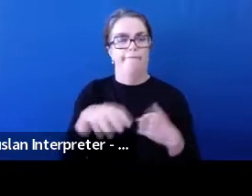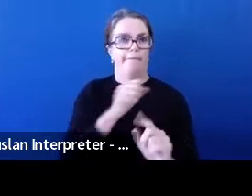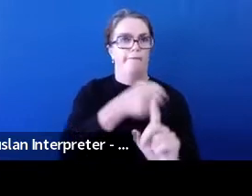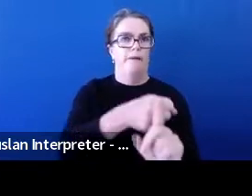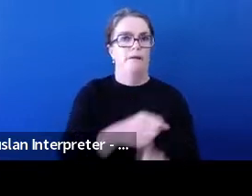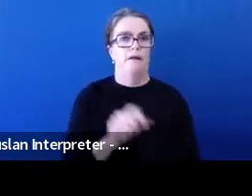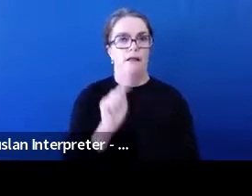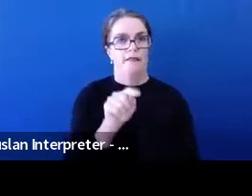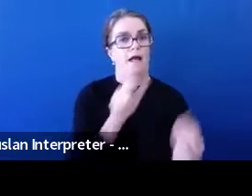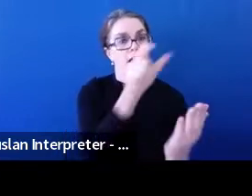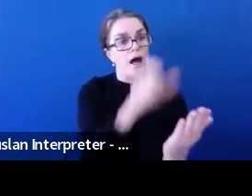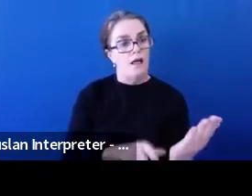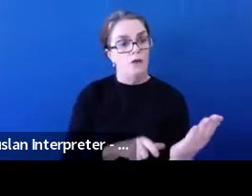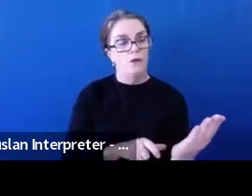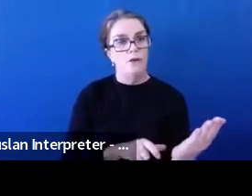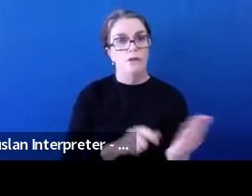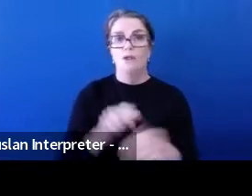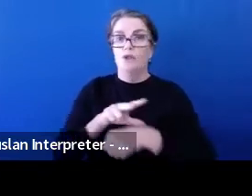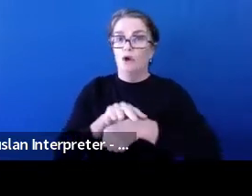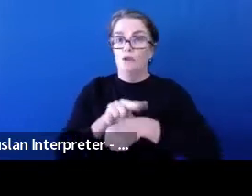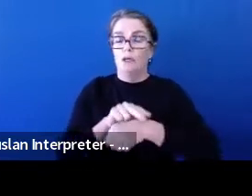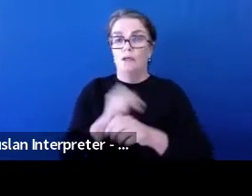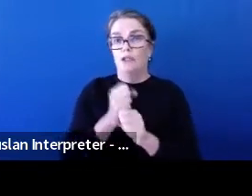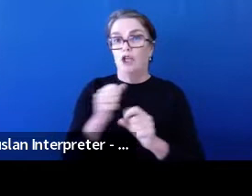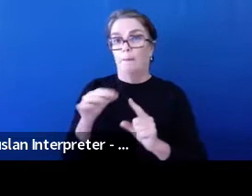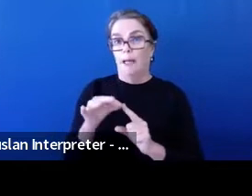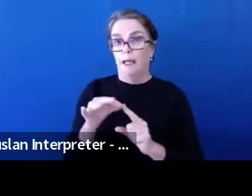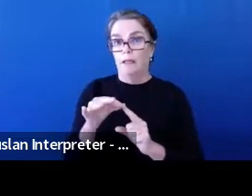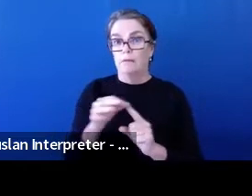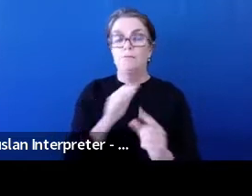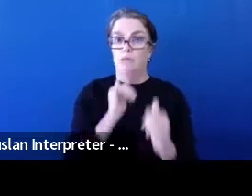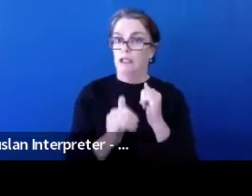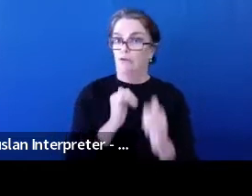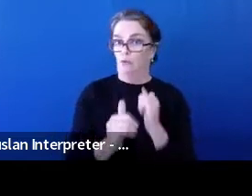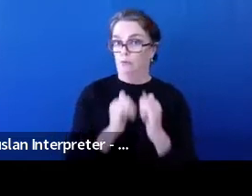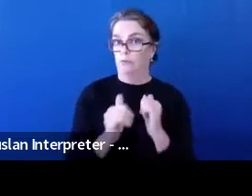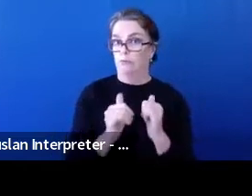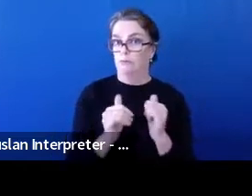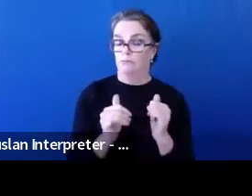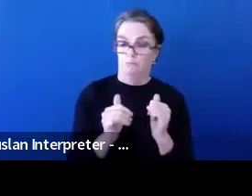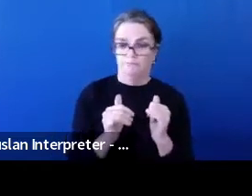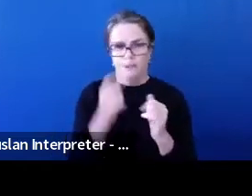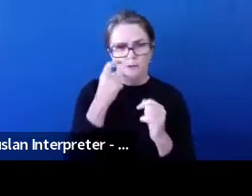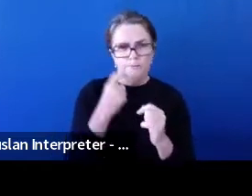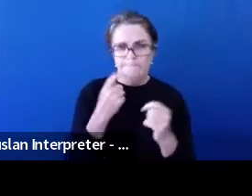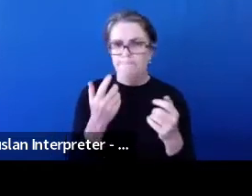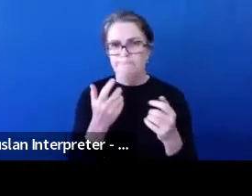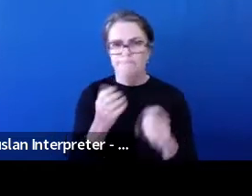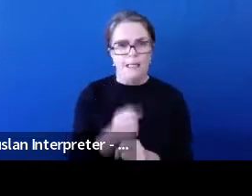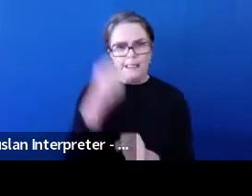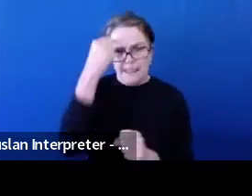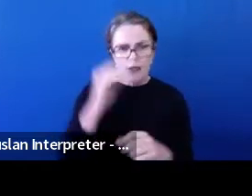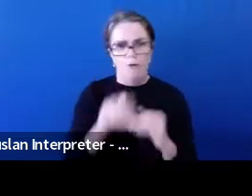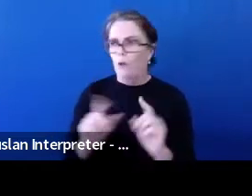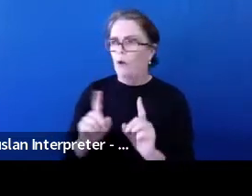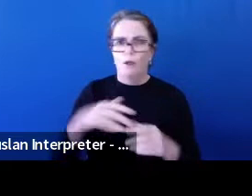article, GPs are interviewed about trying to make sense of what are the factors at play